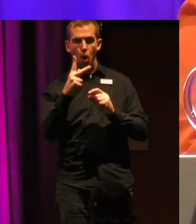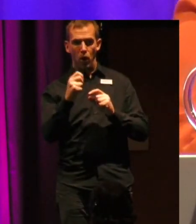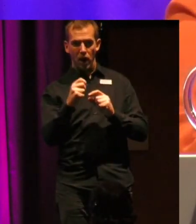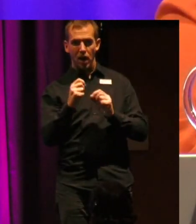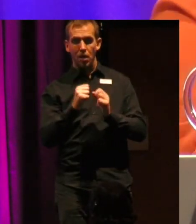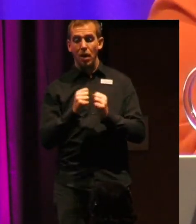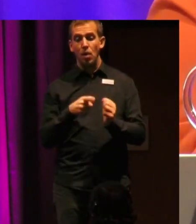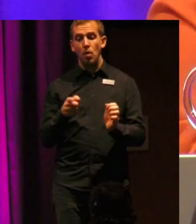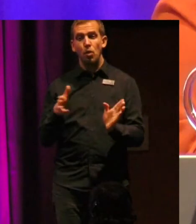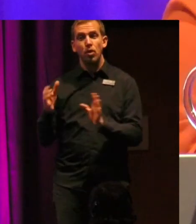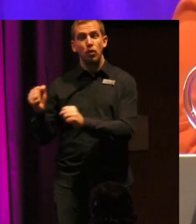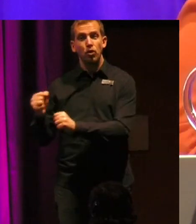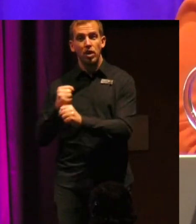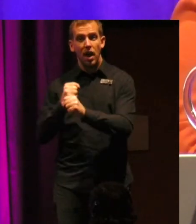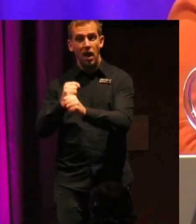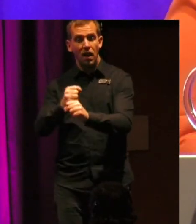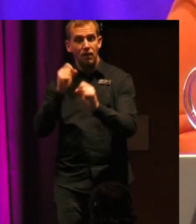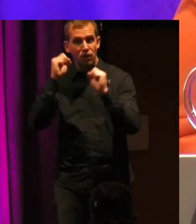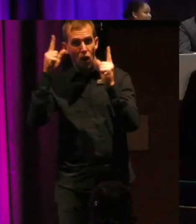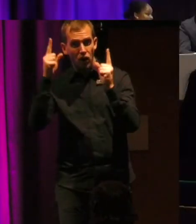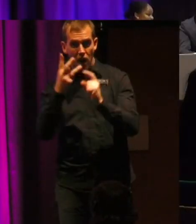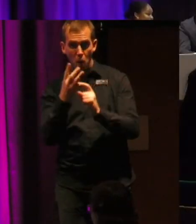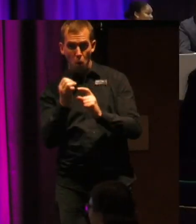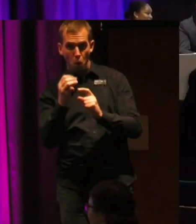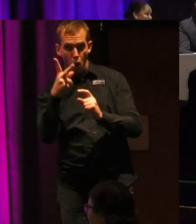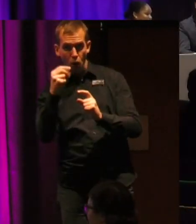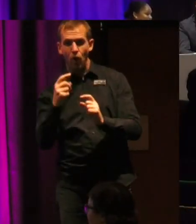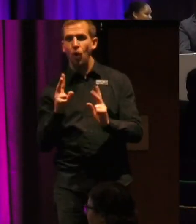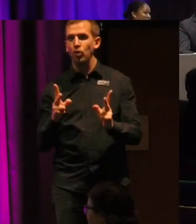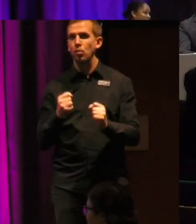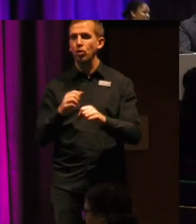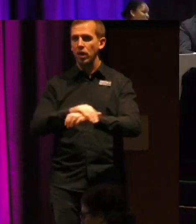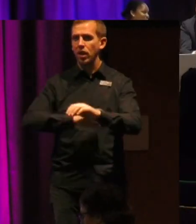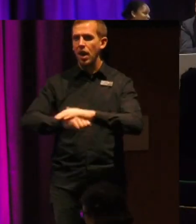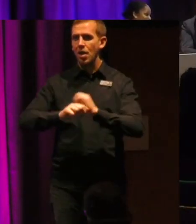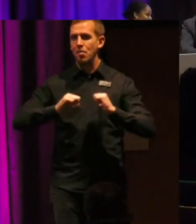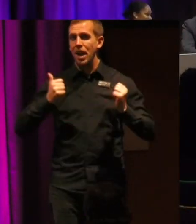work. And Thomas, very quickly.